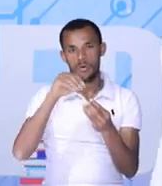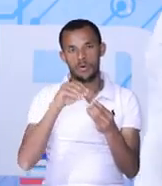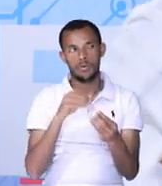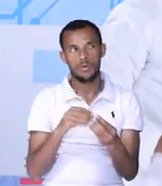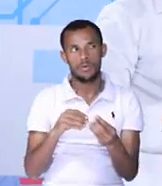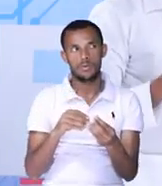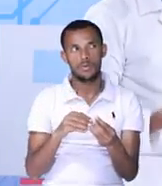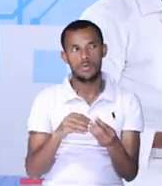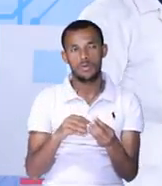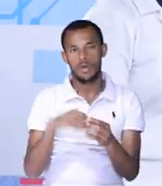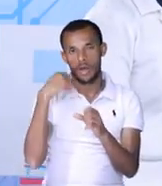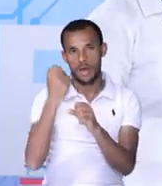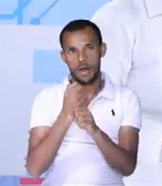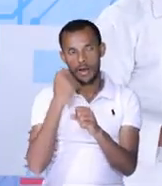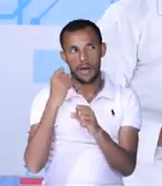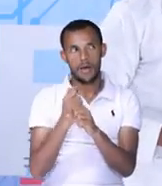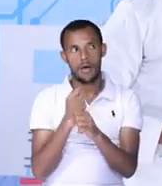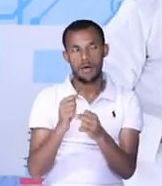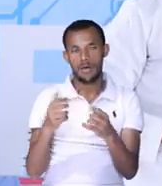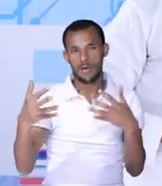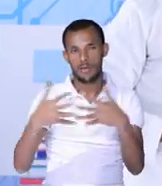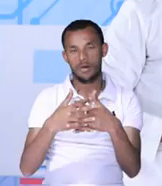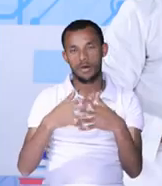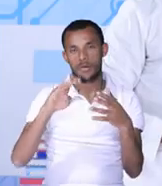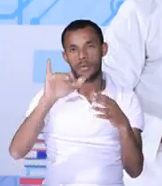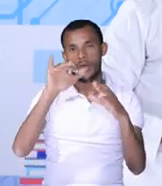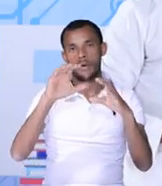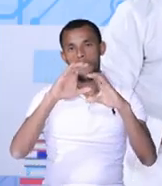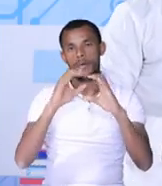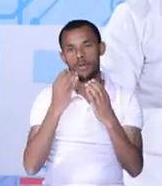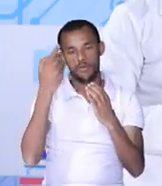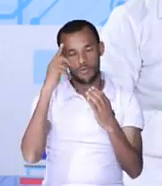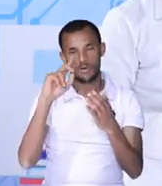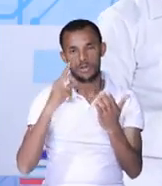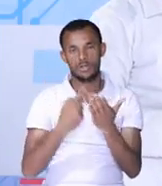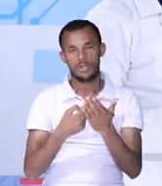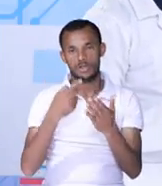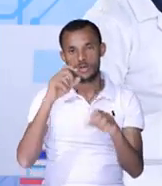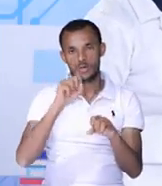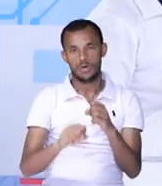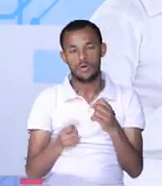just applied the integration by part for this. So